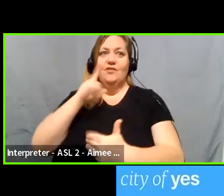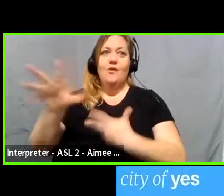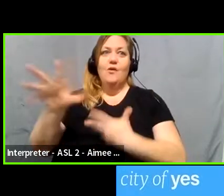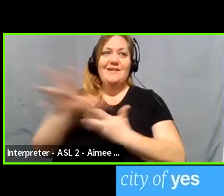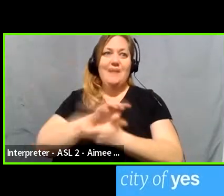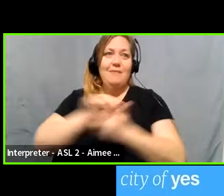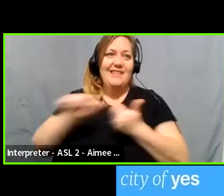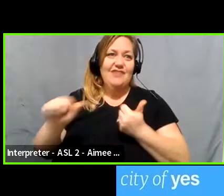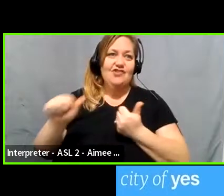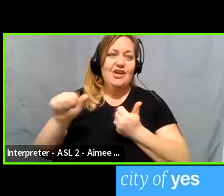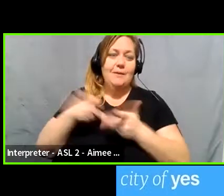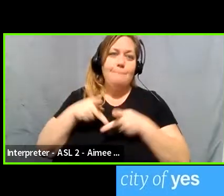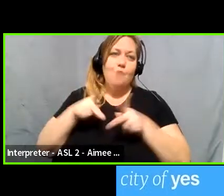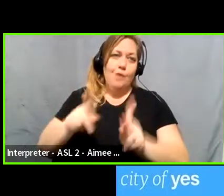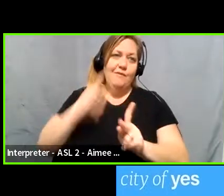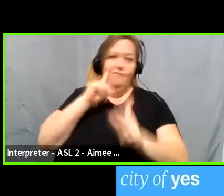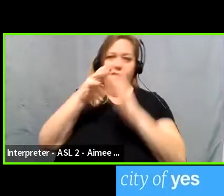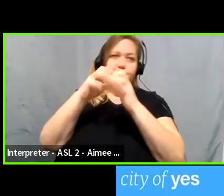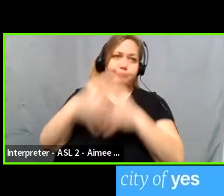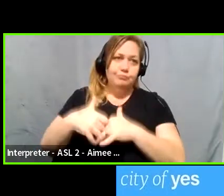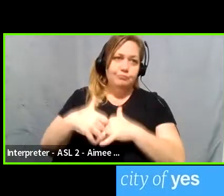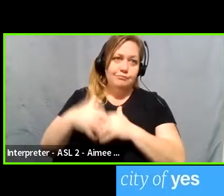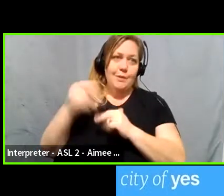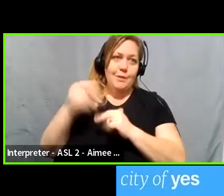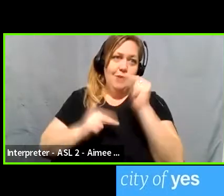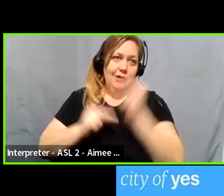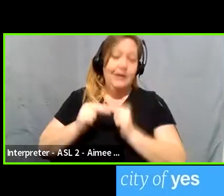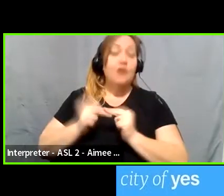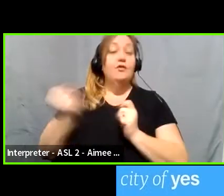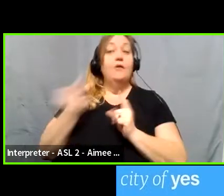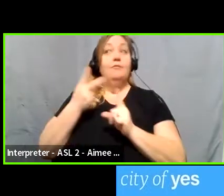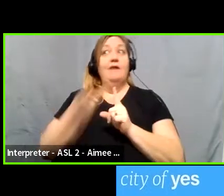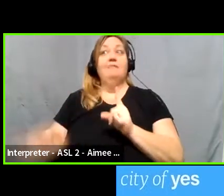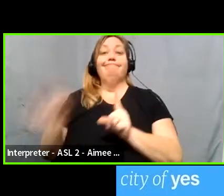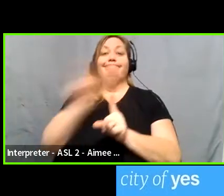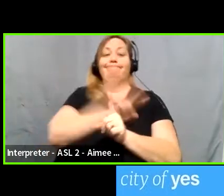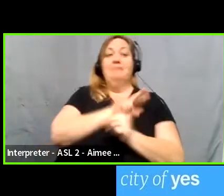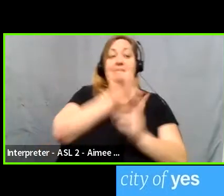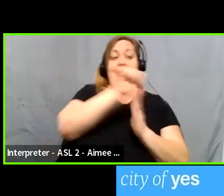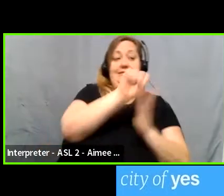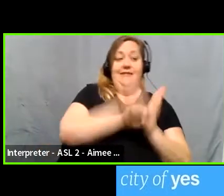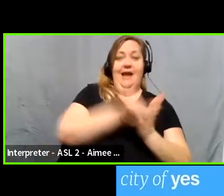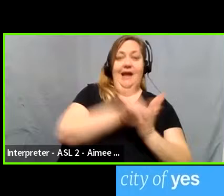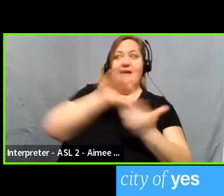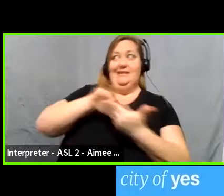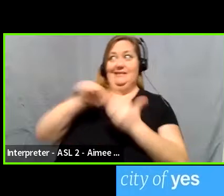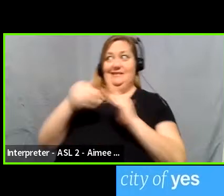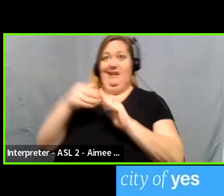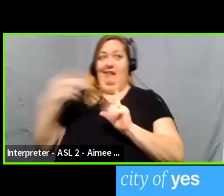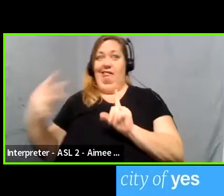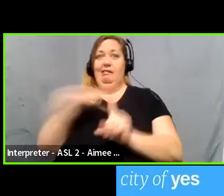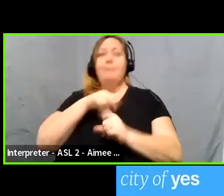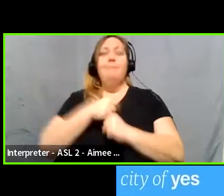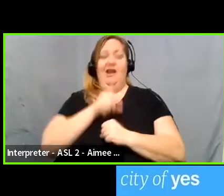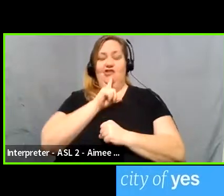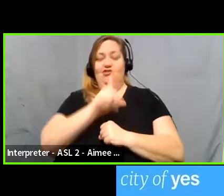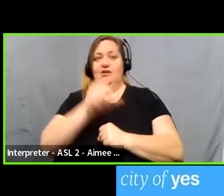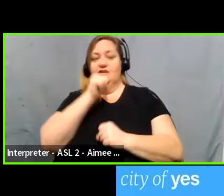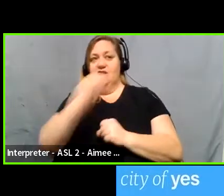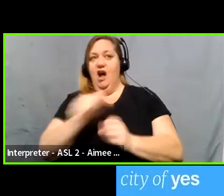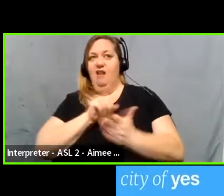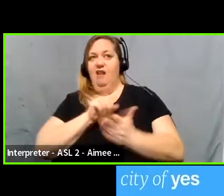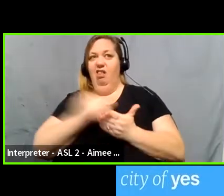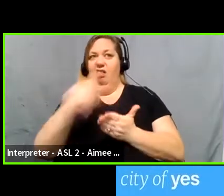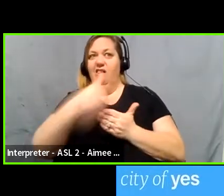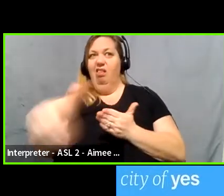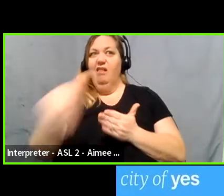Department of Buildings. So there's lots of angles both from the state and city level to ensure that there is a landlord harassment of existing rent-regulated